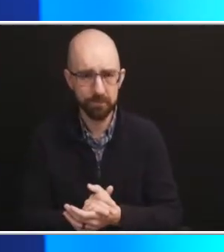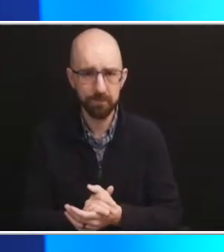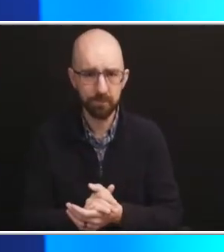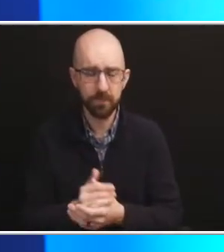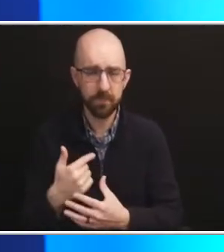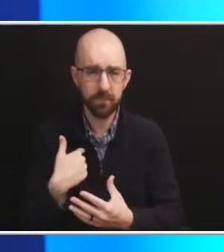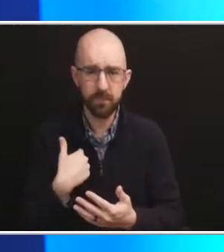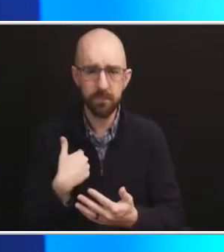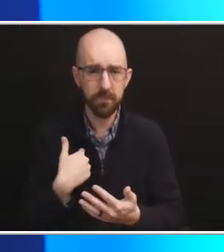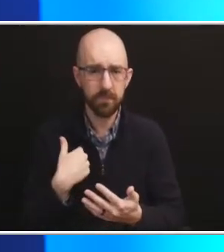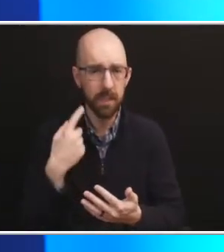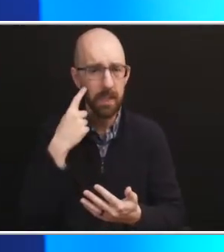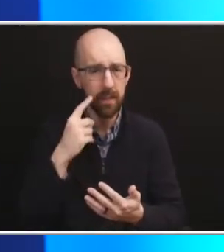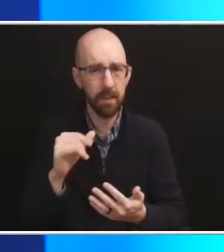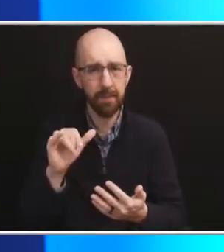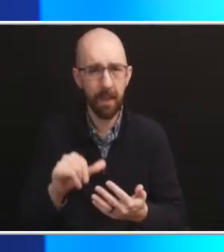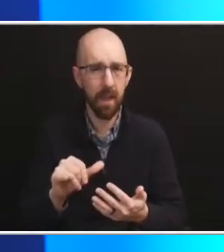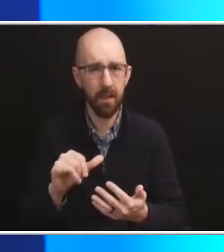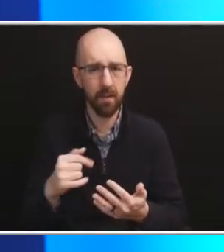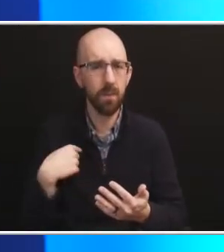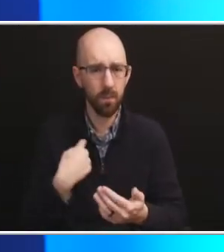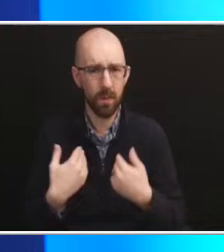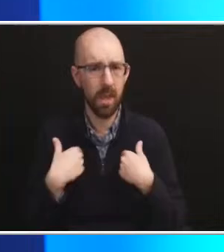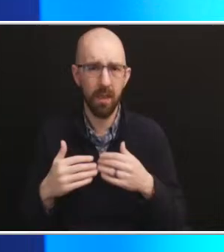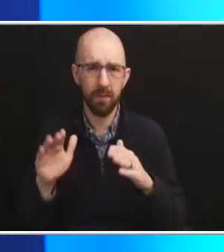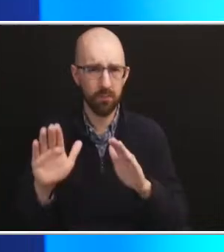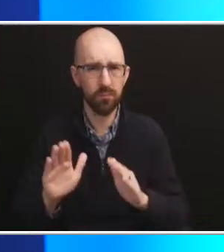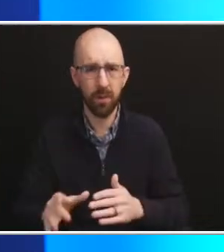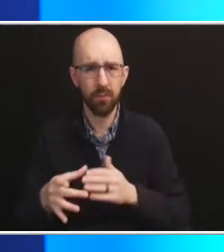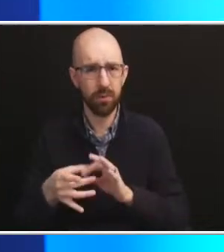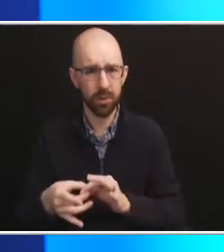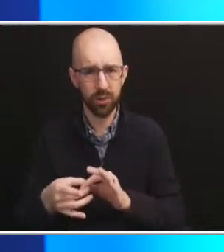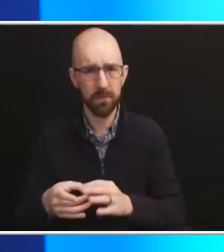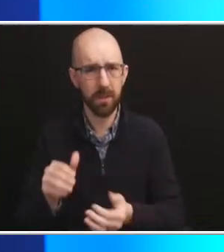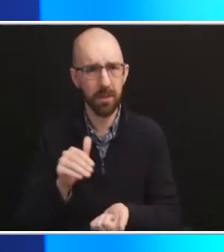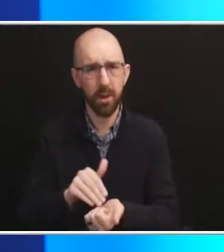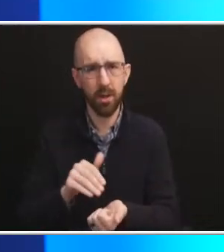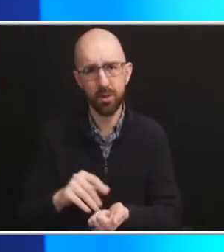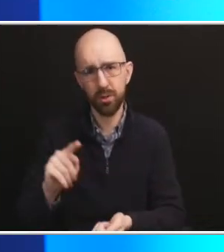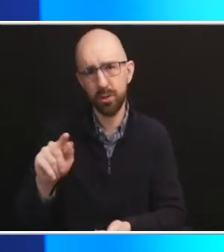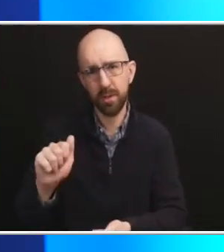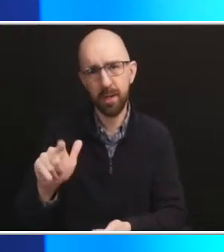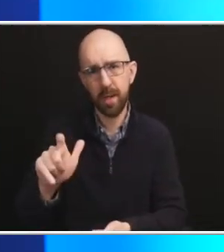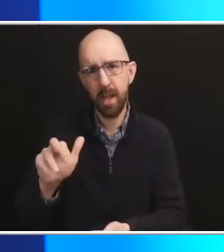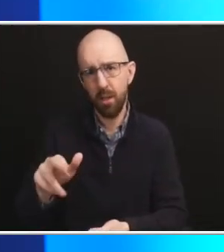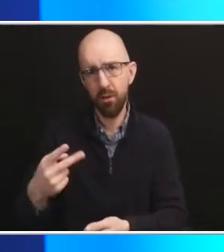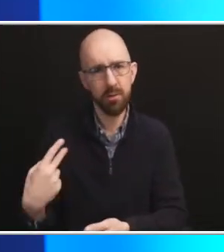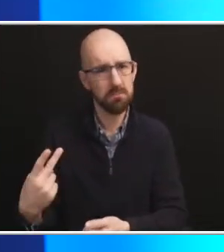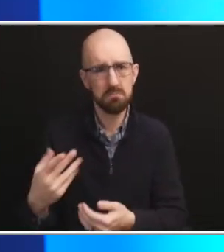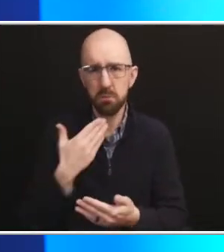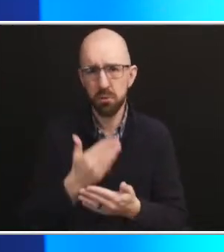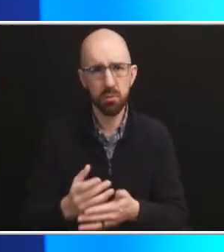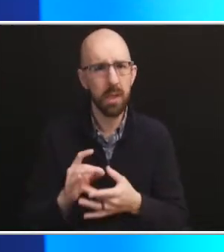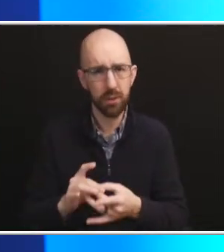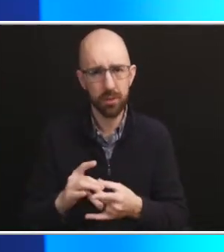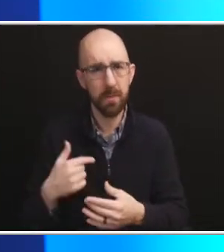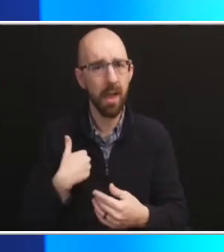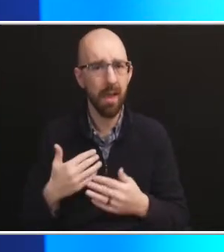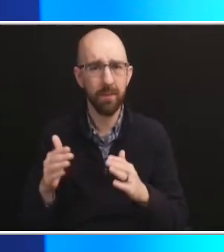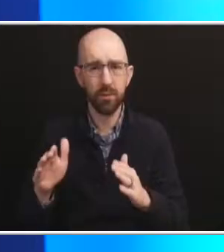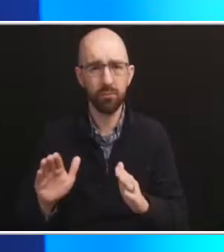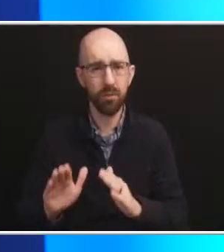I think that we have a great relationship, Dr. Taylor and I, for sure. And then I have, you know, a great